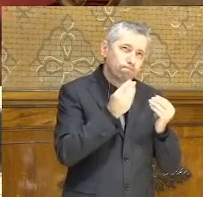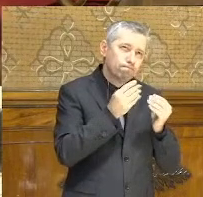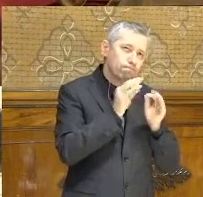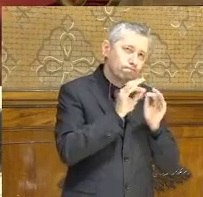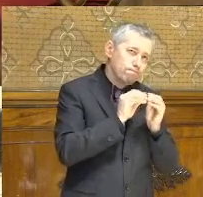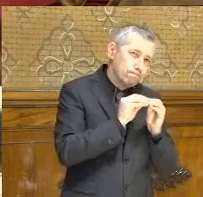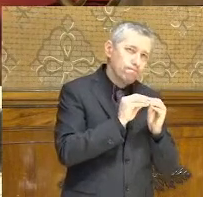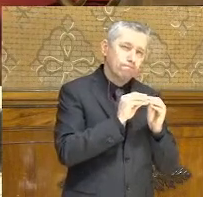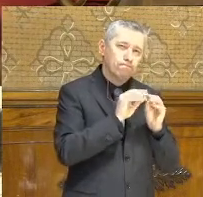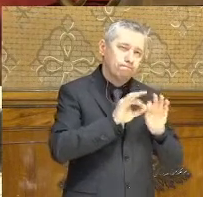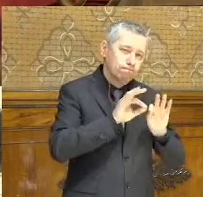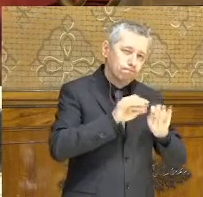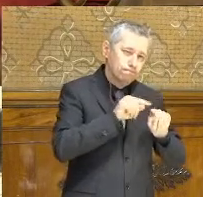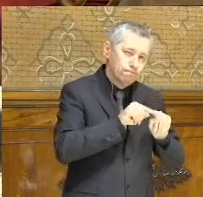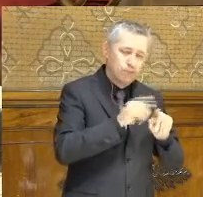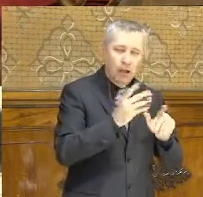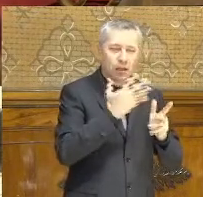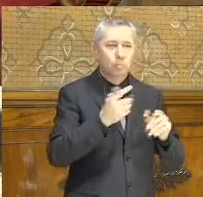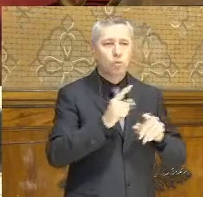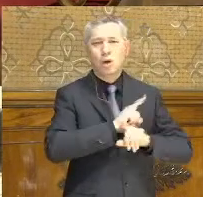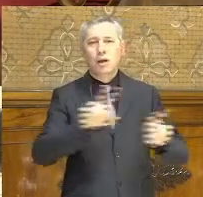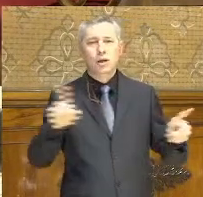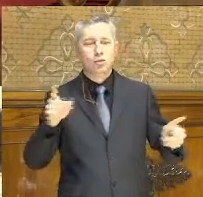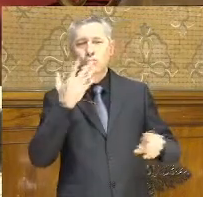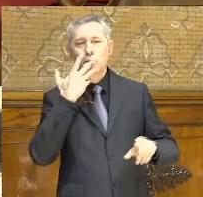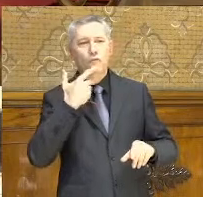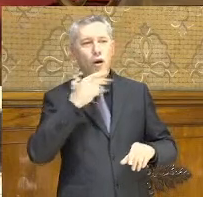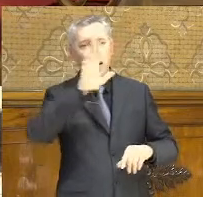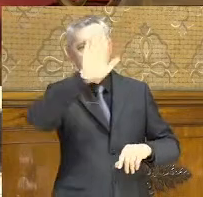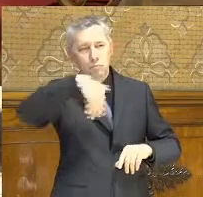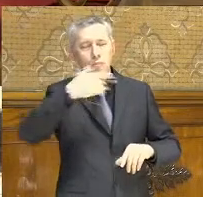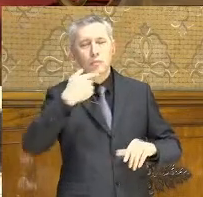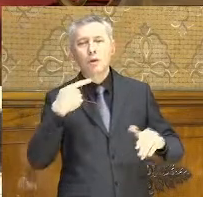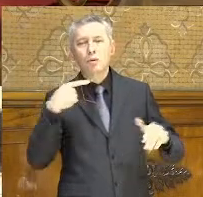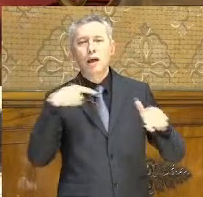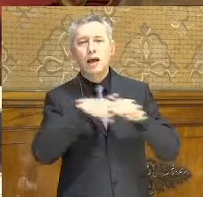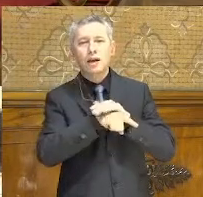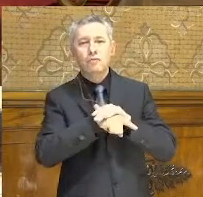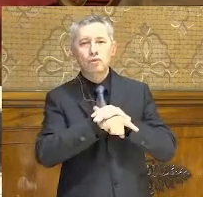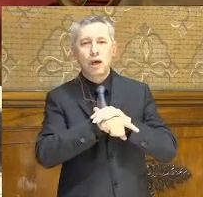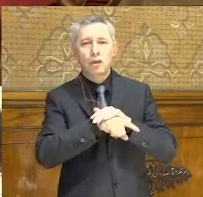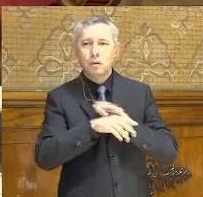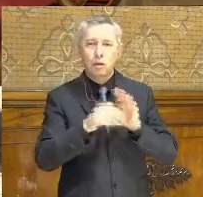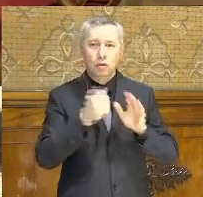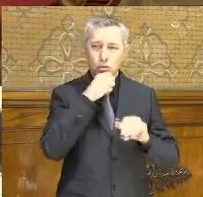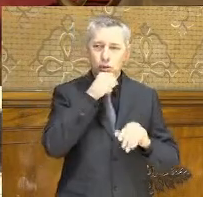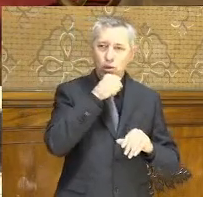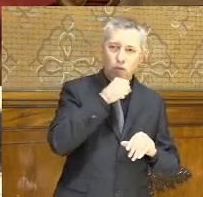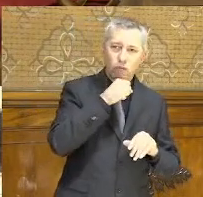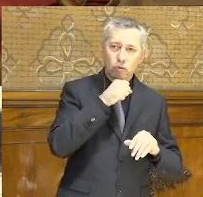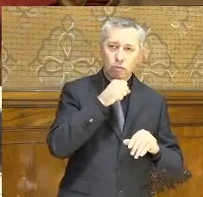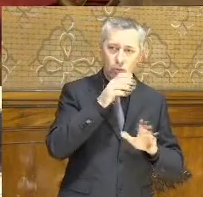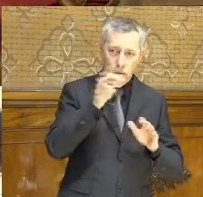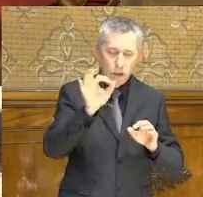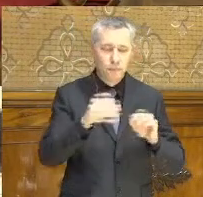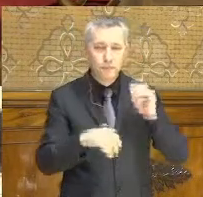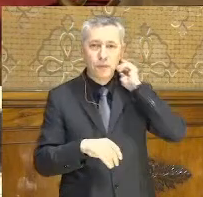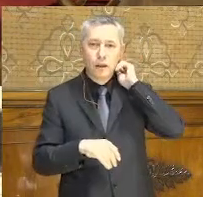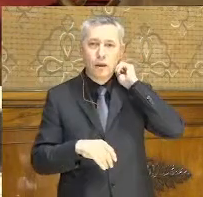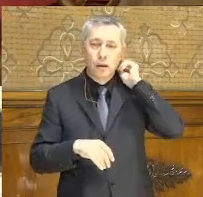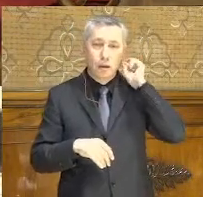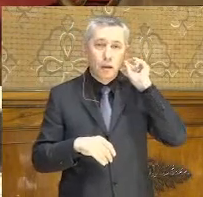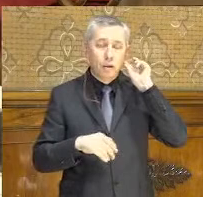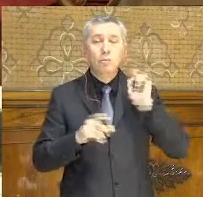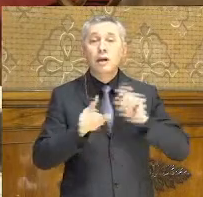refugee. But you cannot, sorry. Oh, sorry, sorry. But you have to be able to think